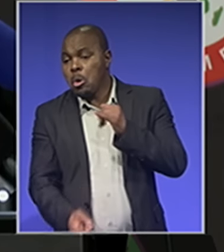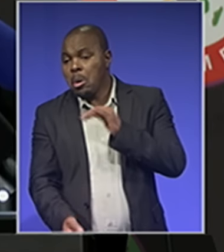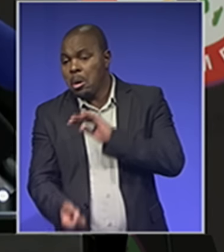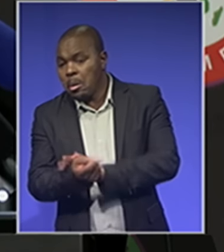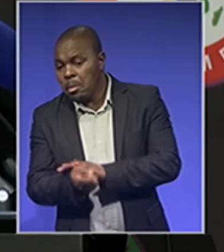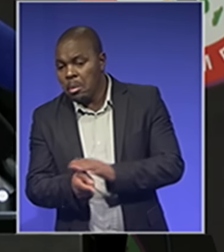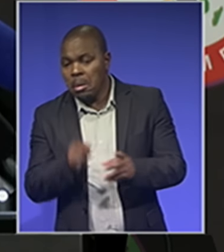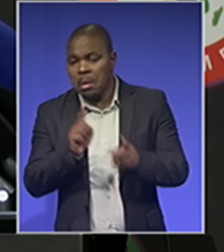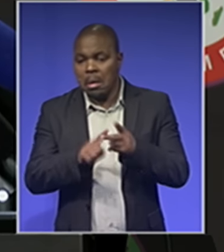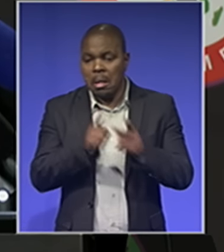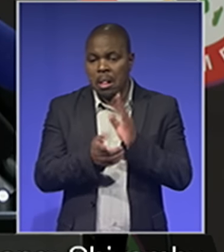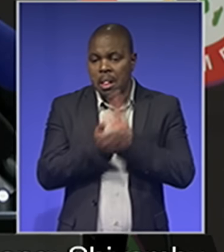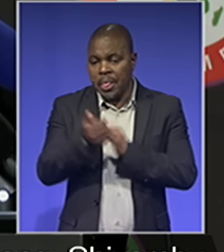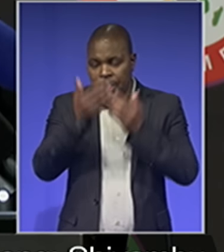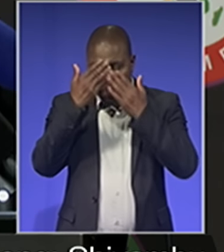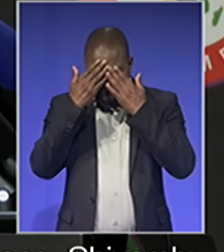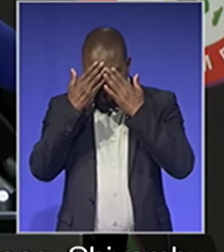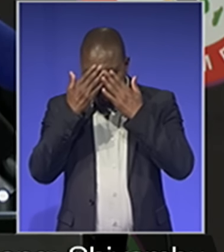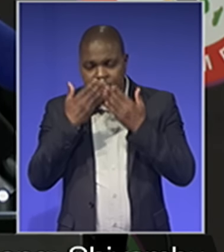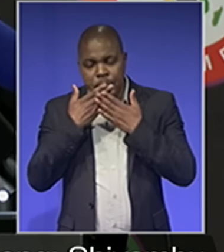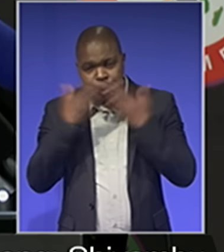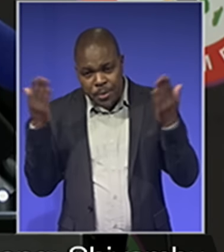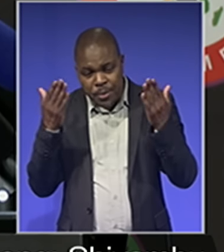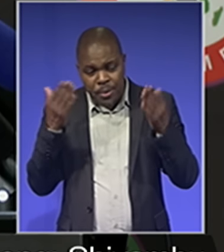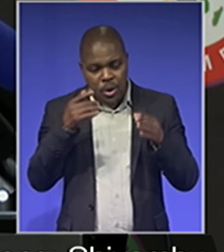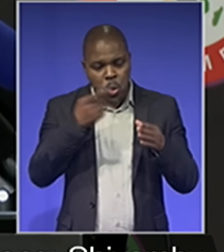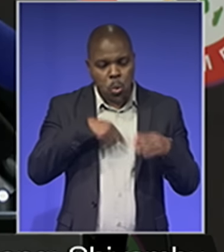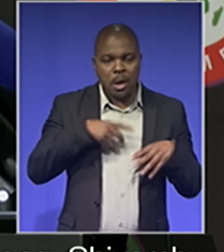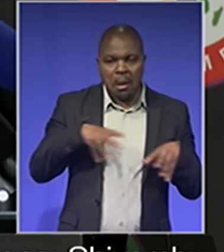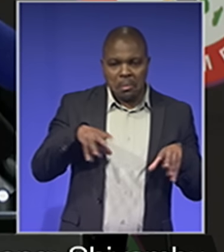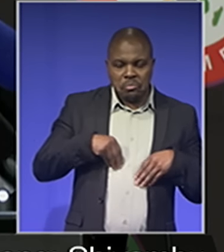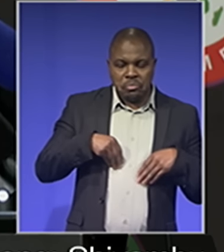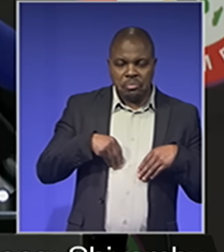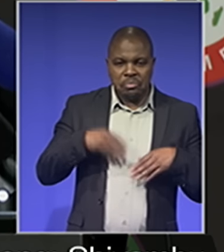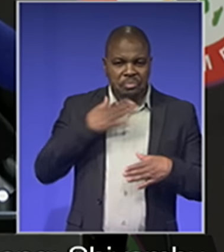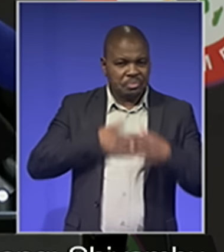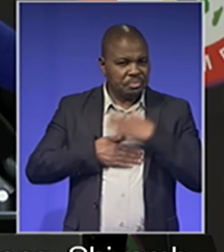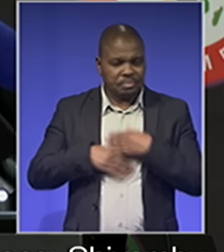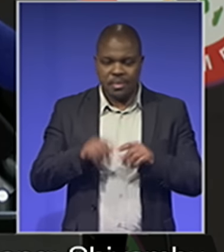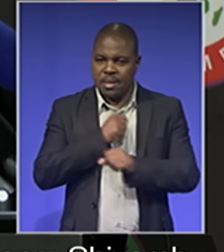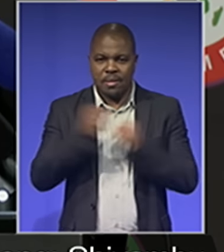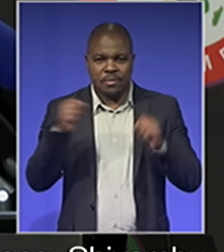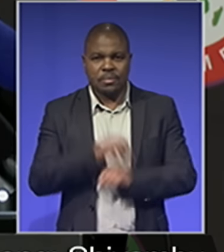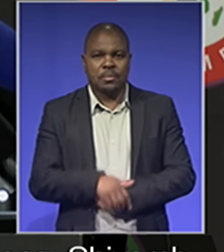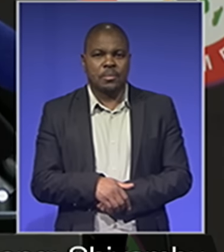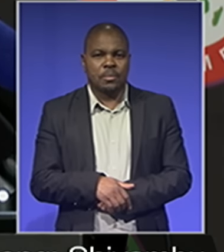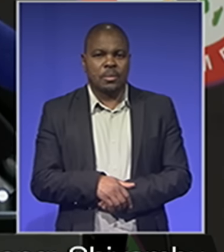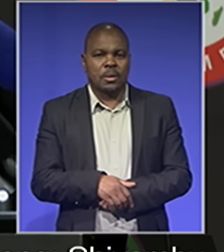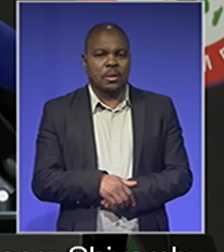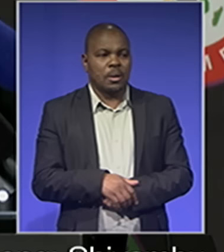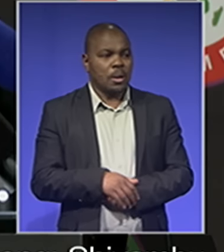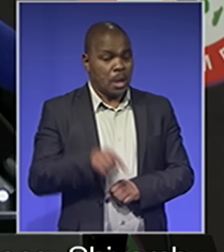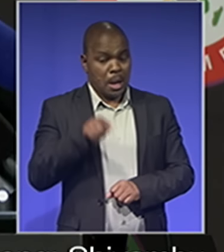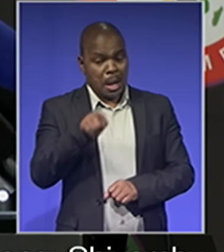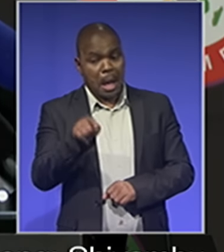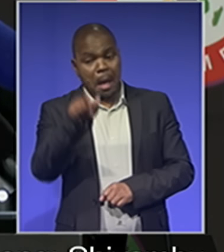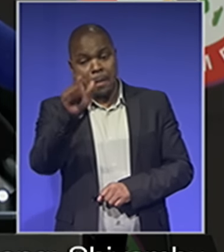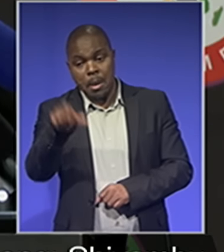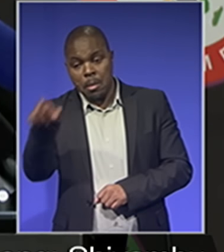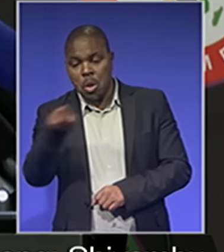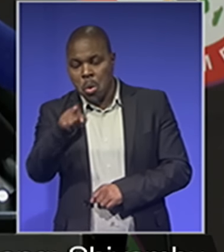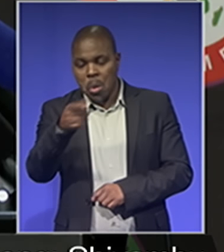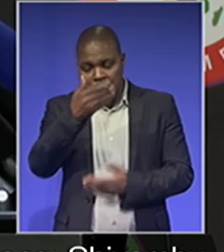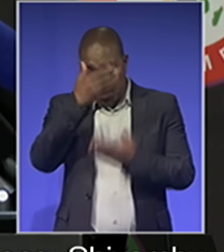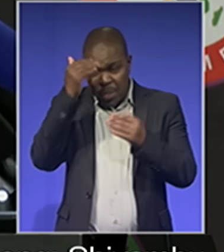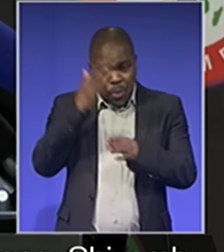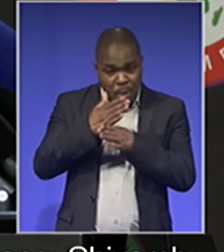and incompetence in Africa-Mozambique movement. So we confront incompetence directly and we